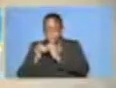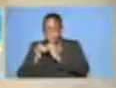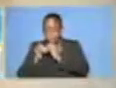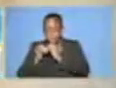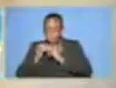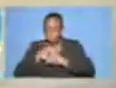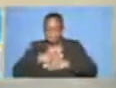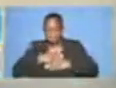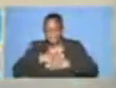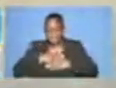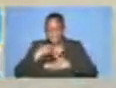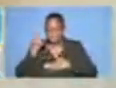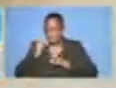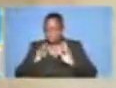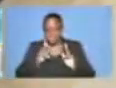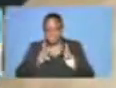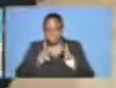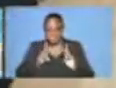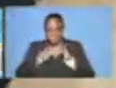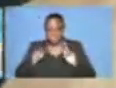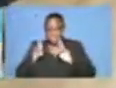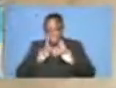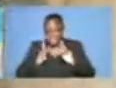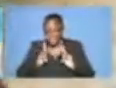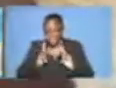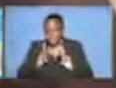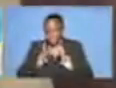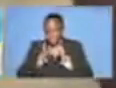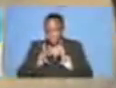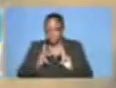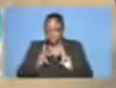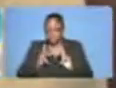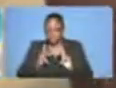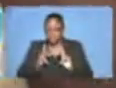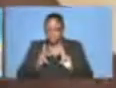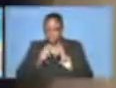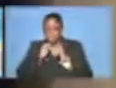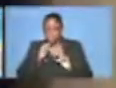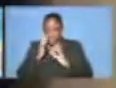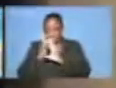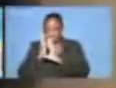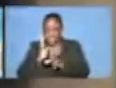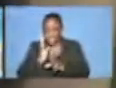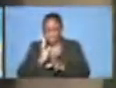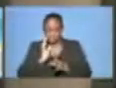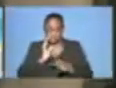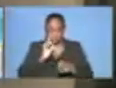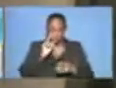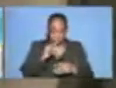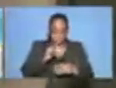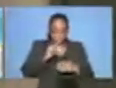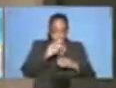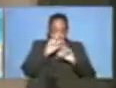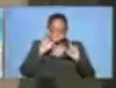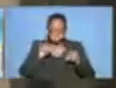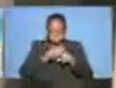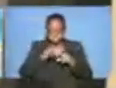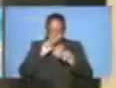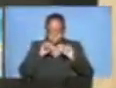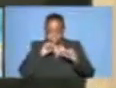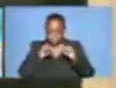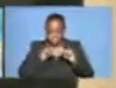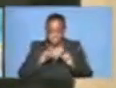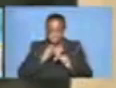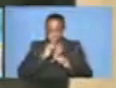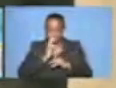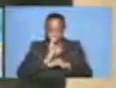appealing to our clients. Those who don't want to queue up, we have a kiosk. You can pay your bill, you can top up, you don't even have to interact with